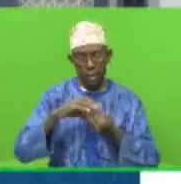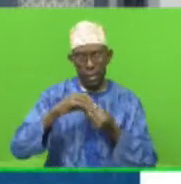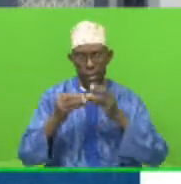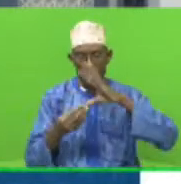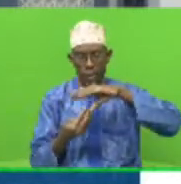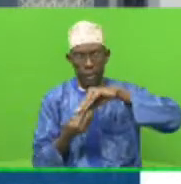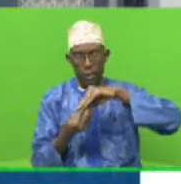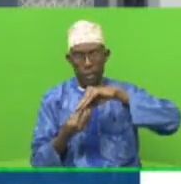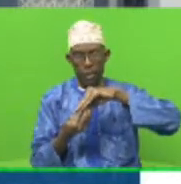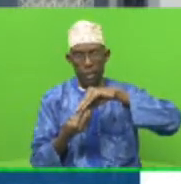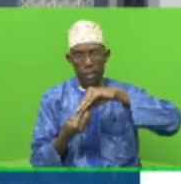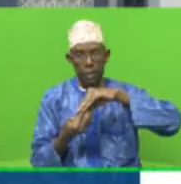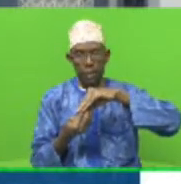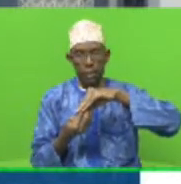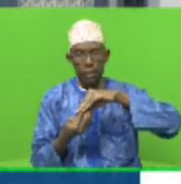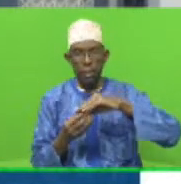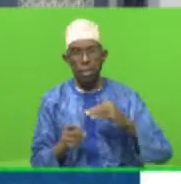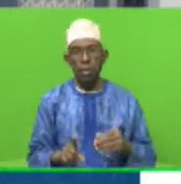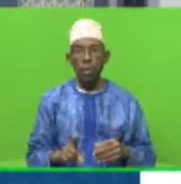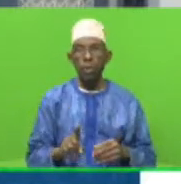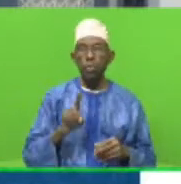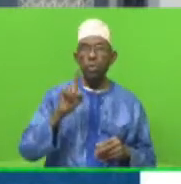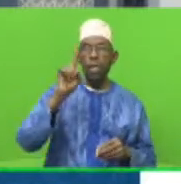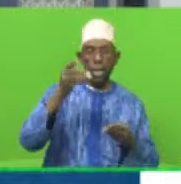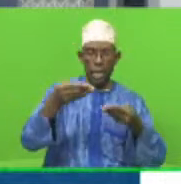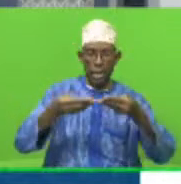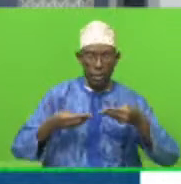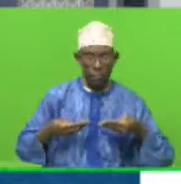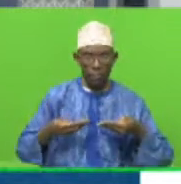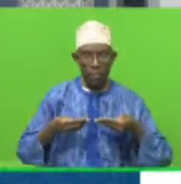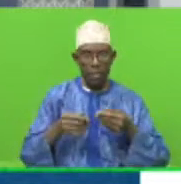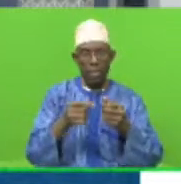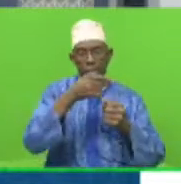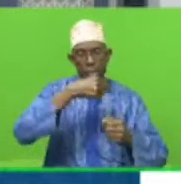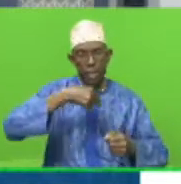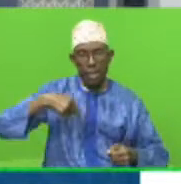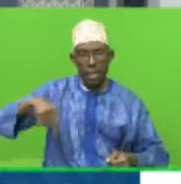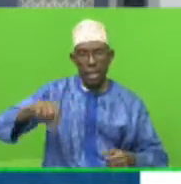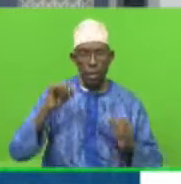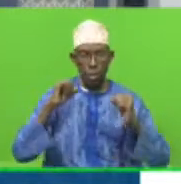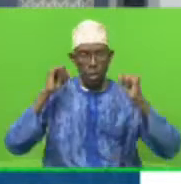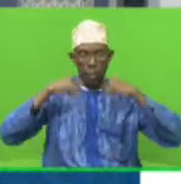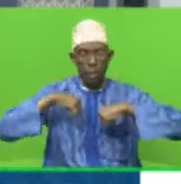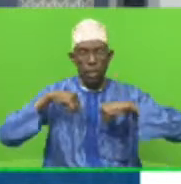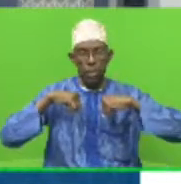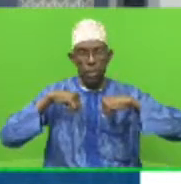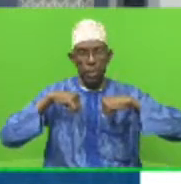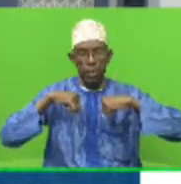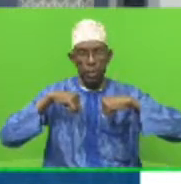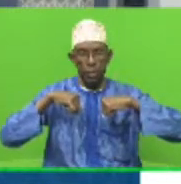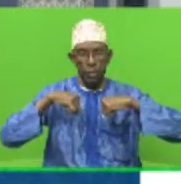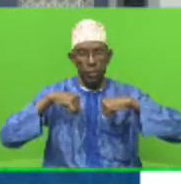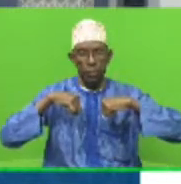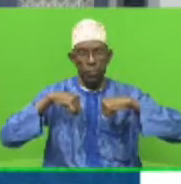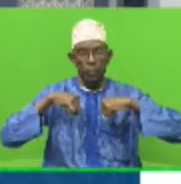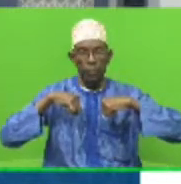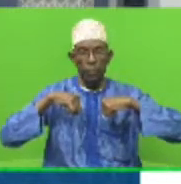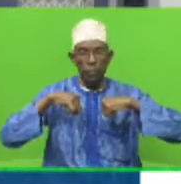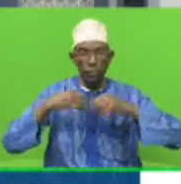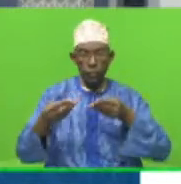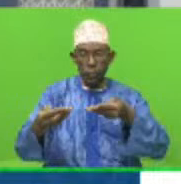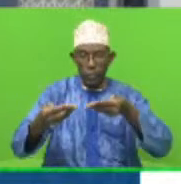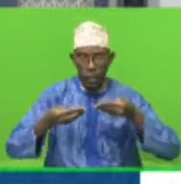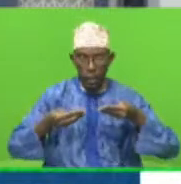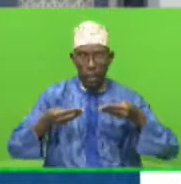us. And then Allah subhanahu wa ta'ala gave us the istita'a, the ability. Allah subhanahu wa ta'ala gave